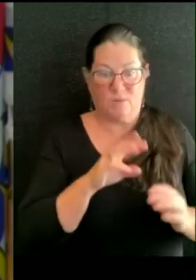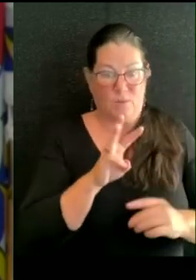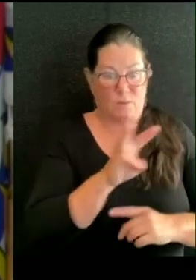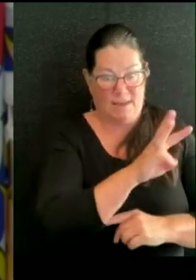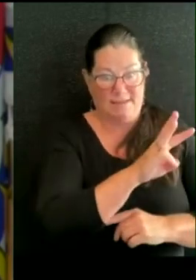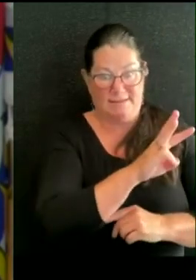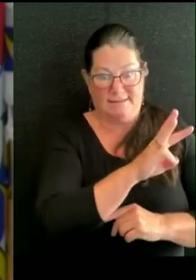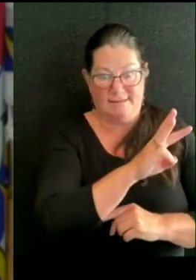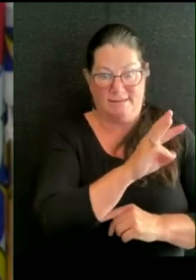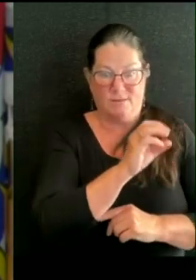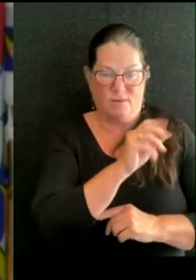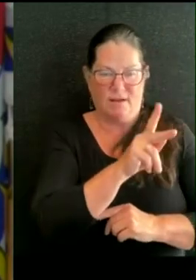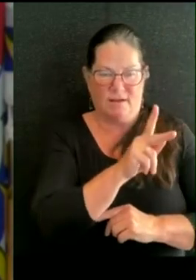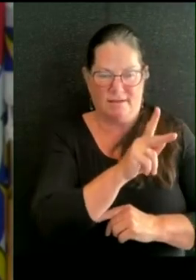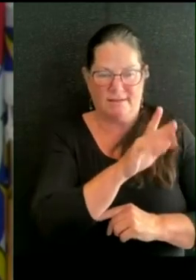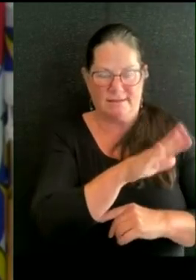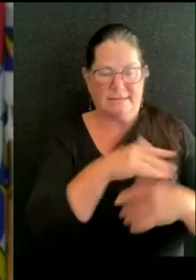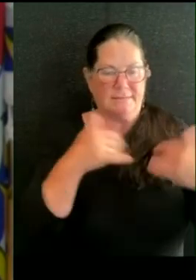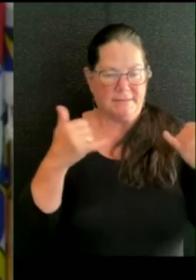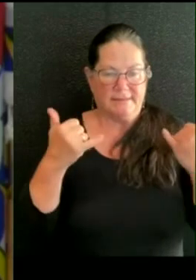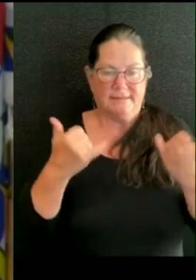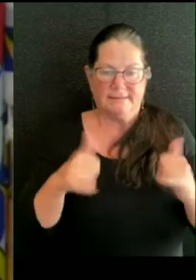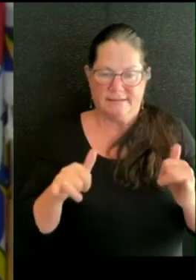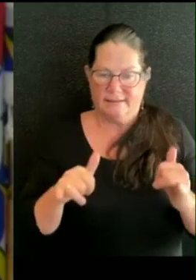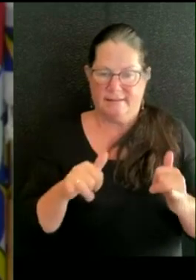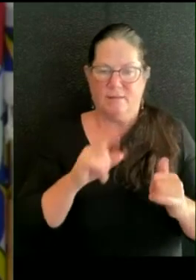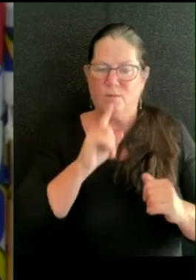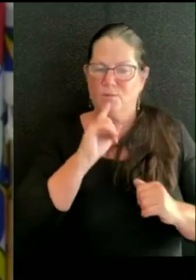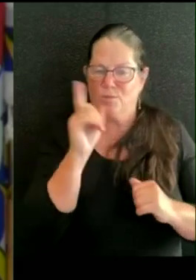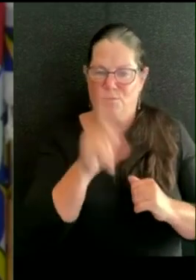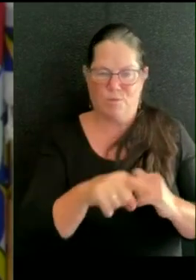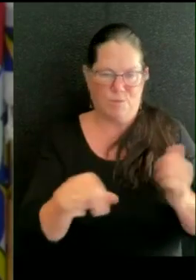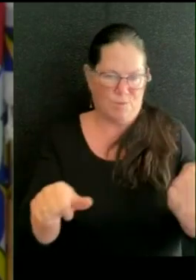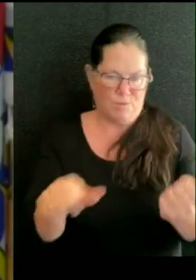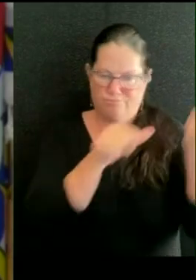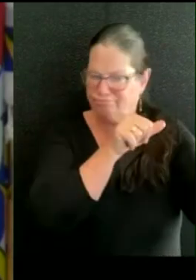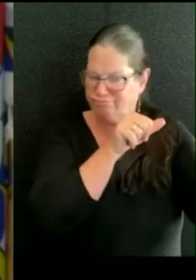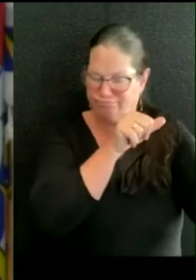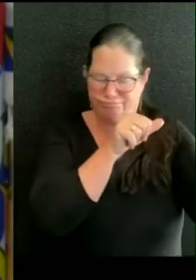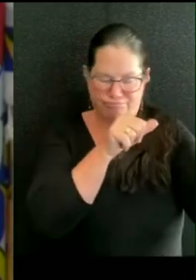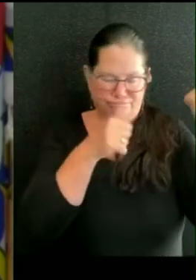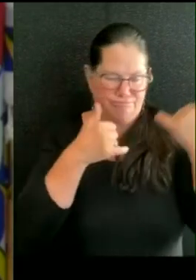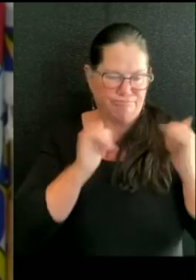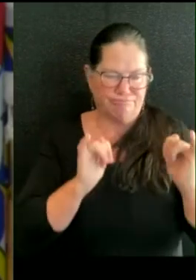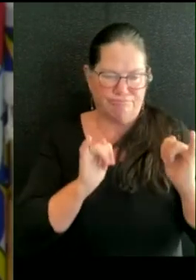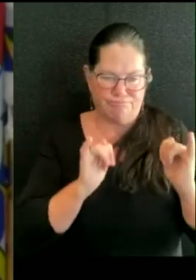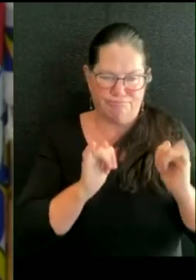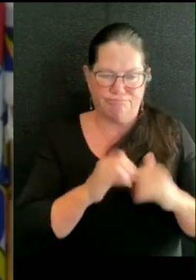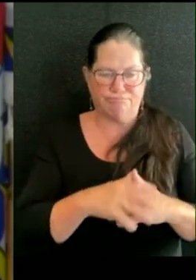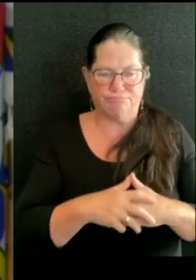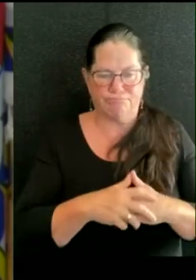on evacuation order, are asked to visit